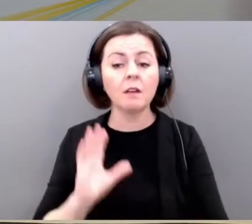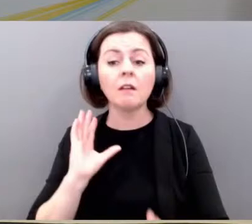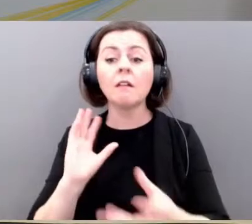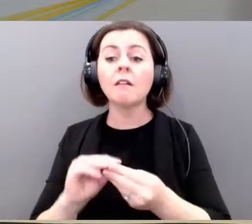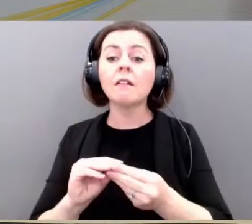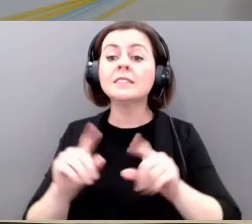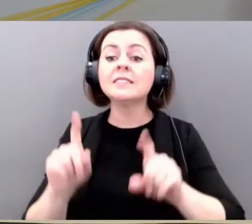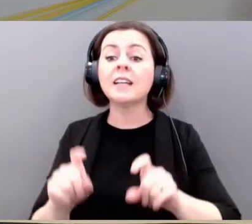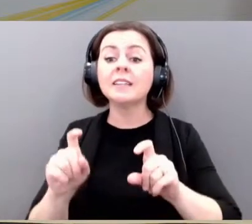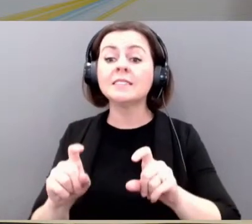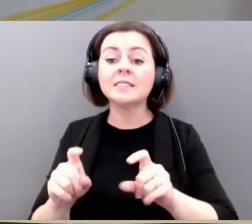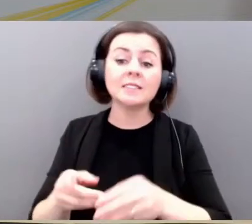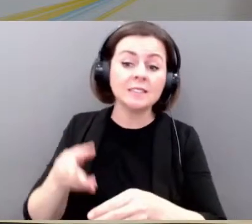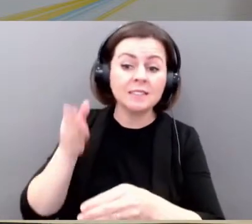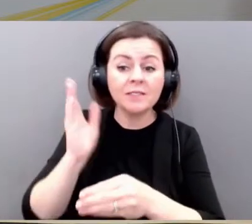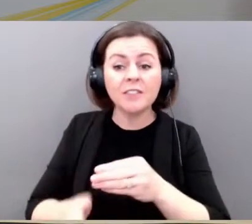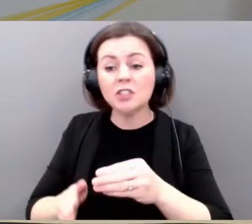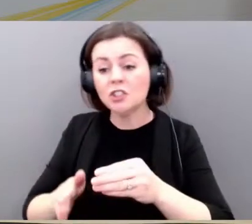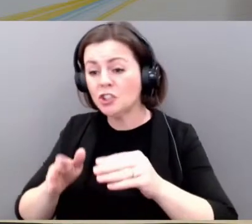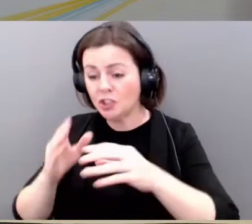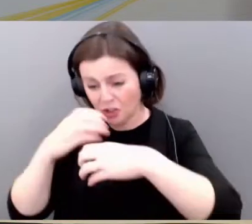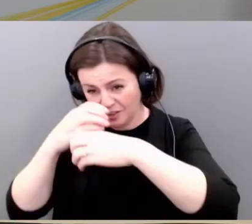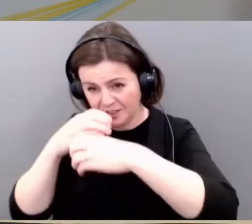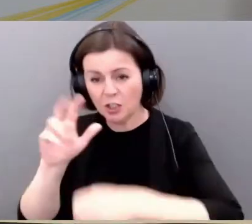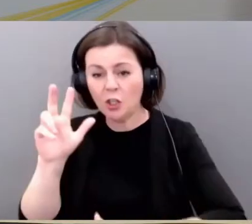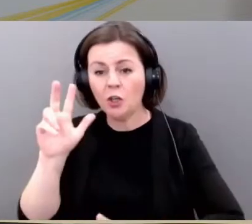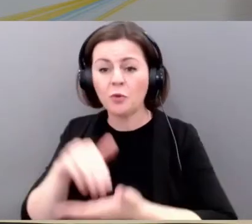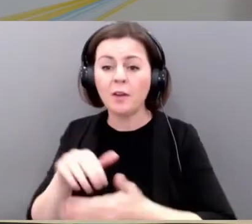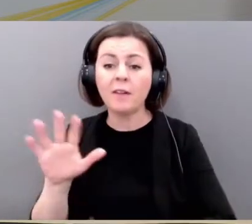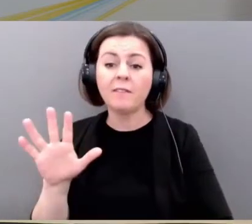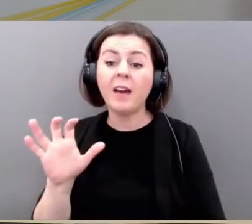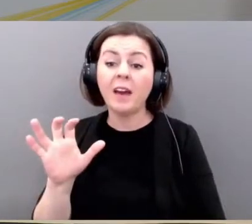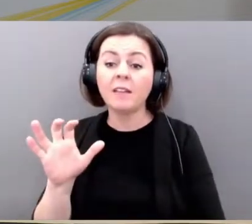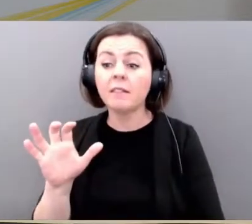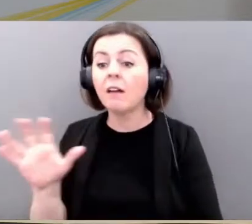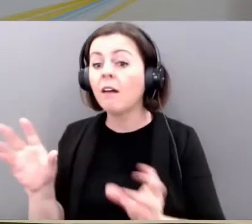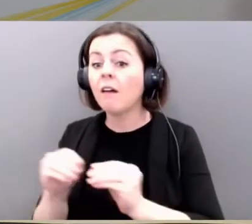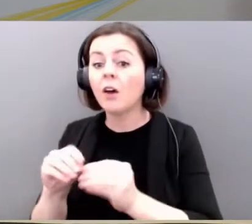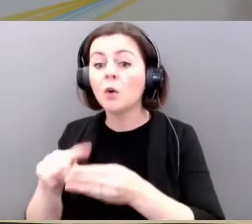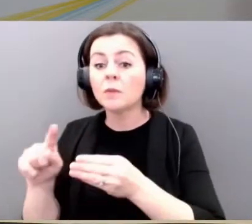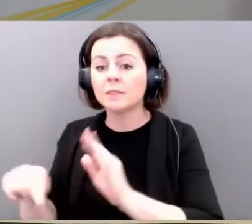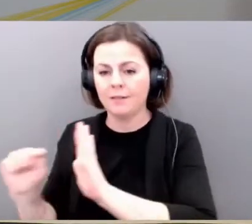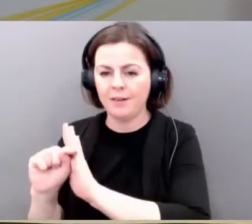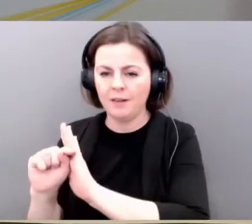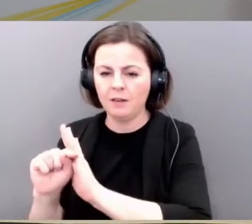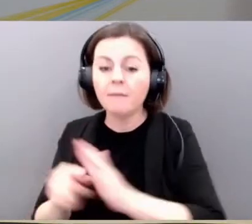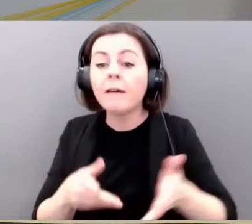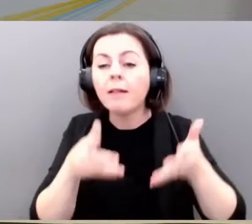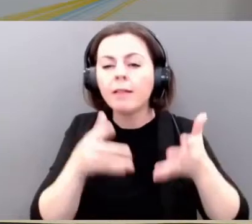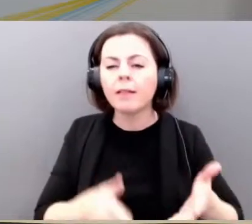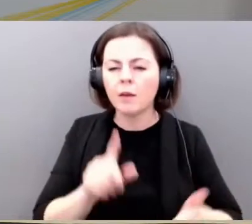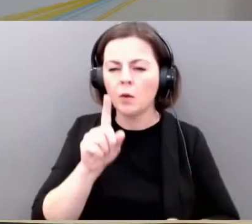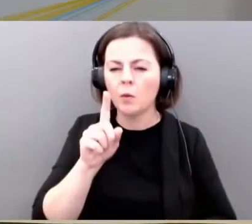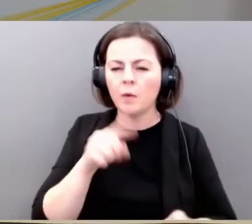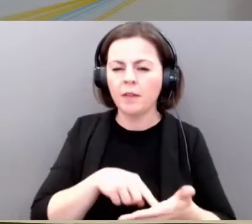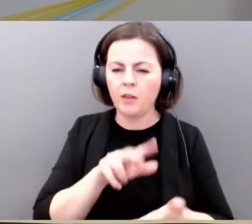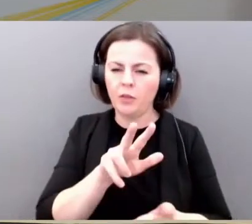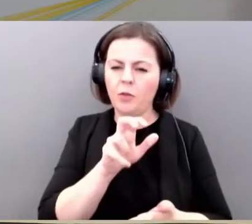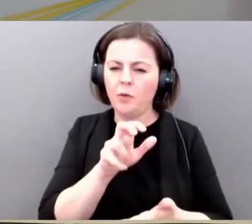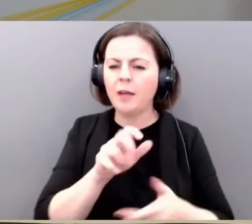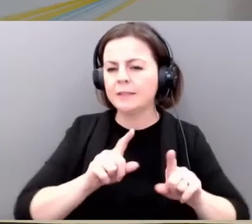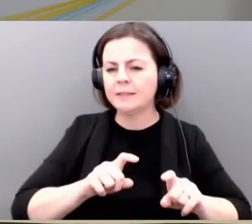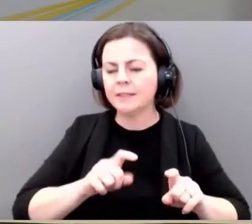3,500 tests have been analyzed and all are negative. Approximately 1,300 tests are still pending in this age category.